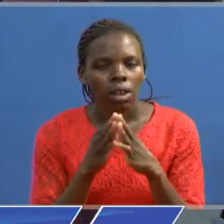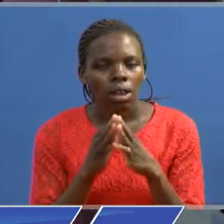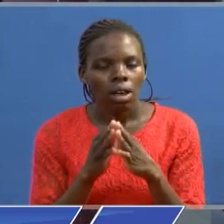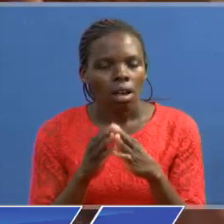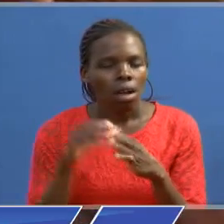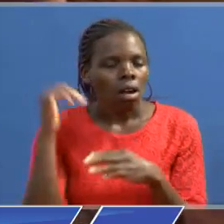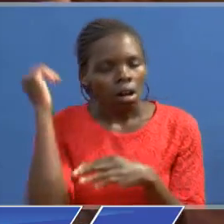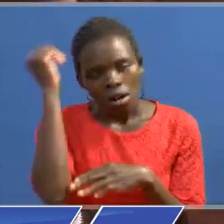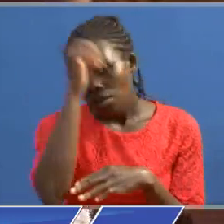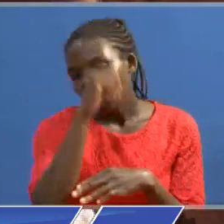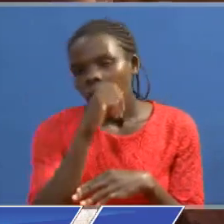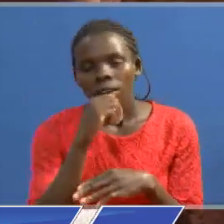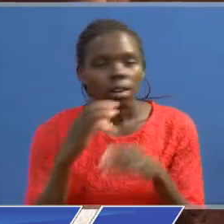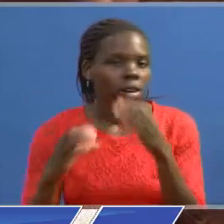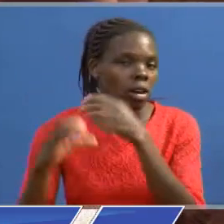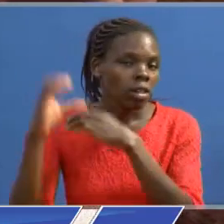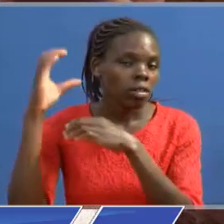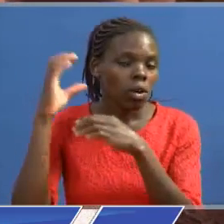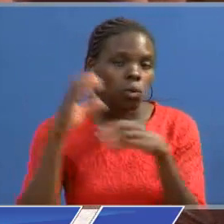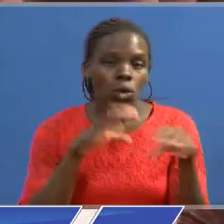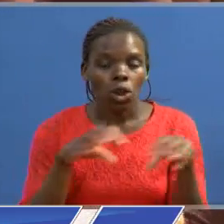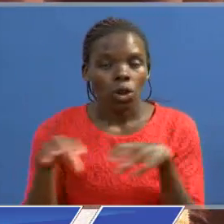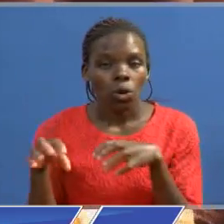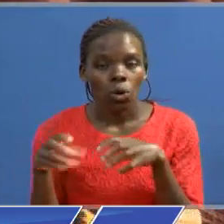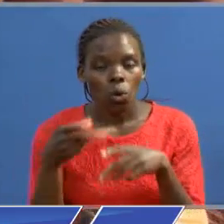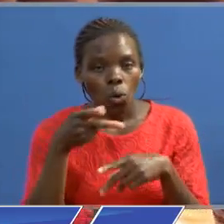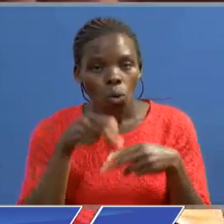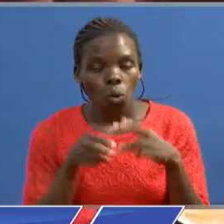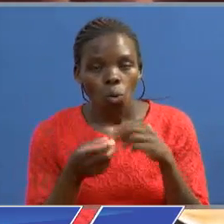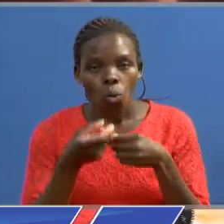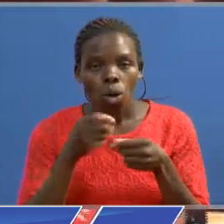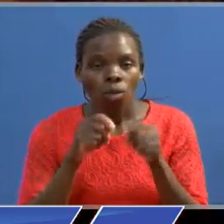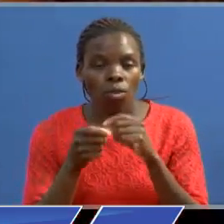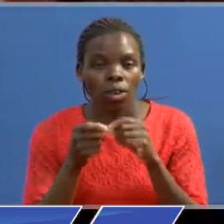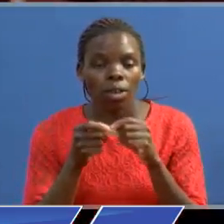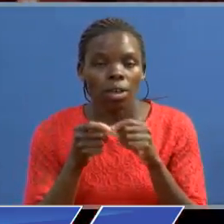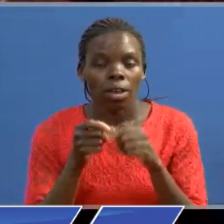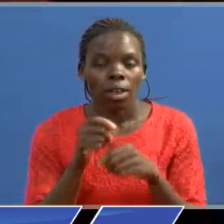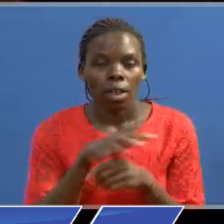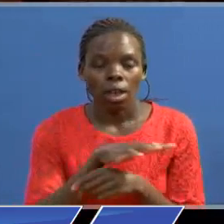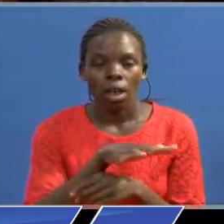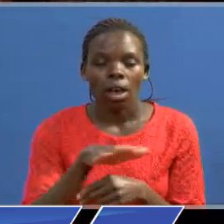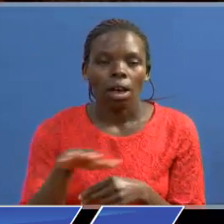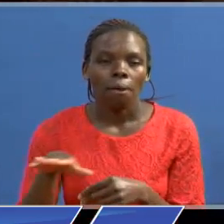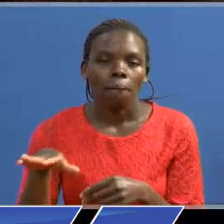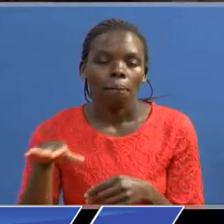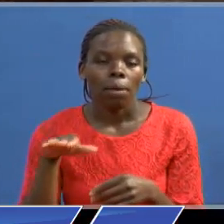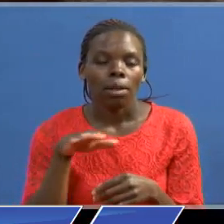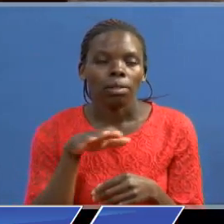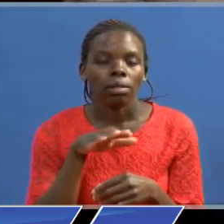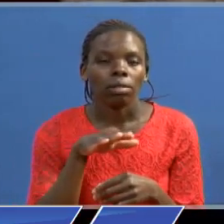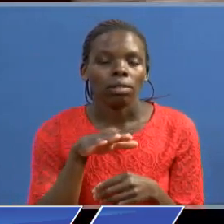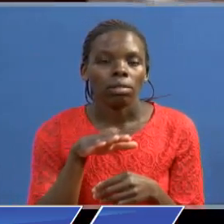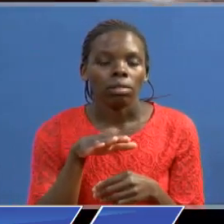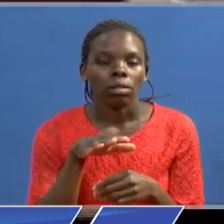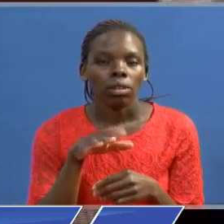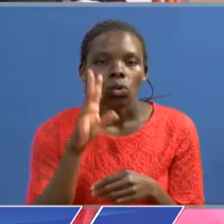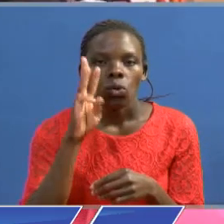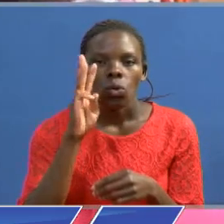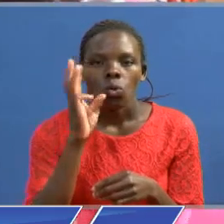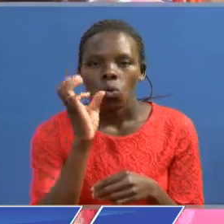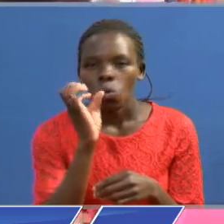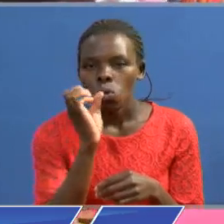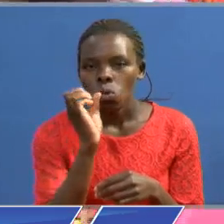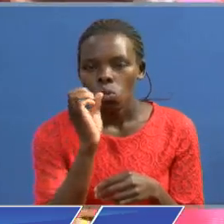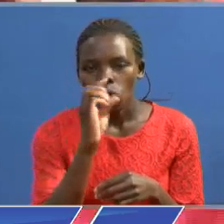culture. We do weaving, we do a carpet, wool. This is wool, this is the